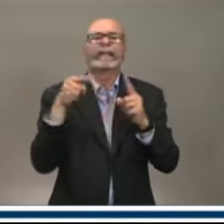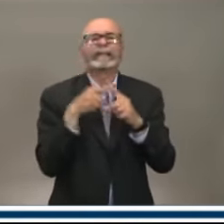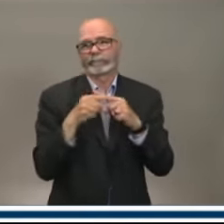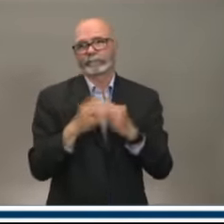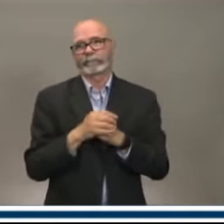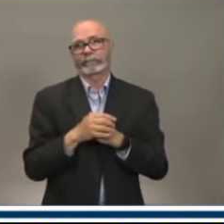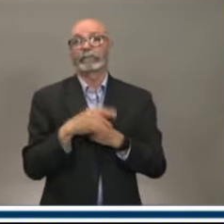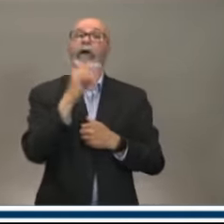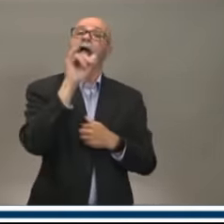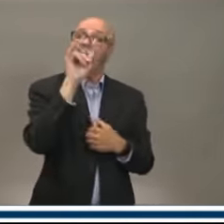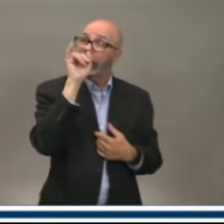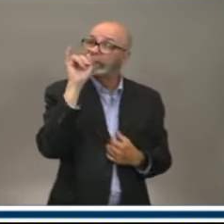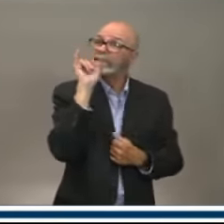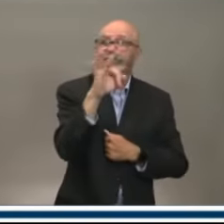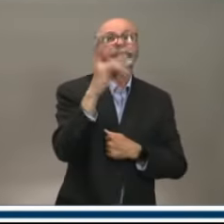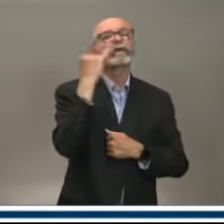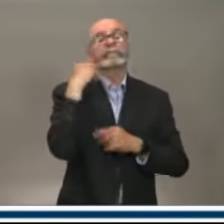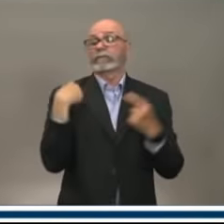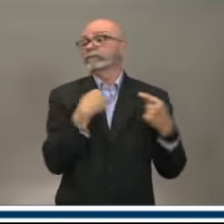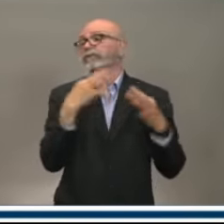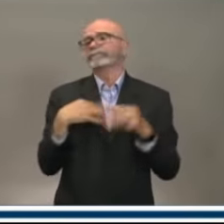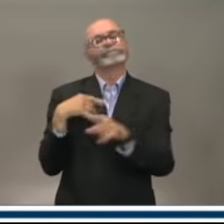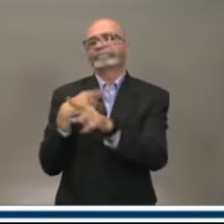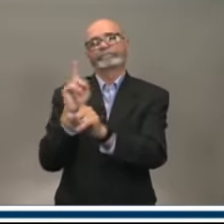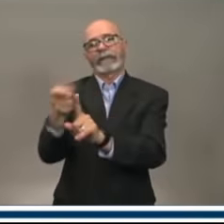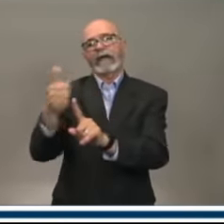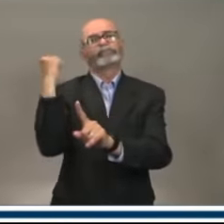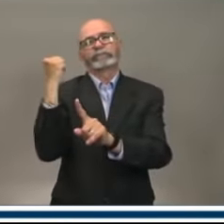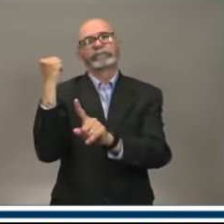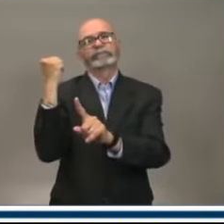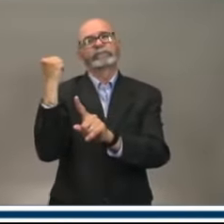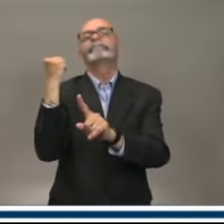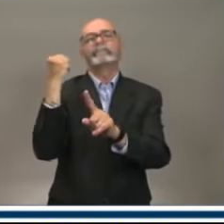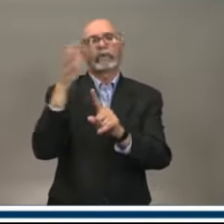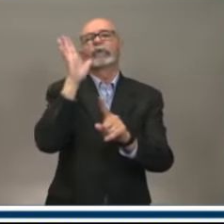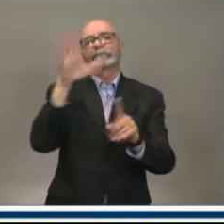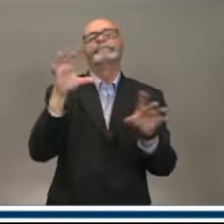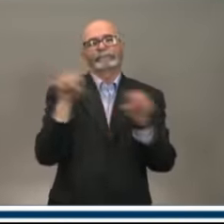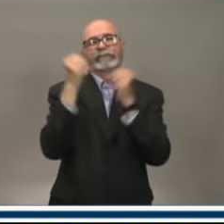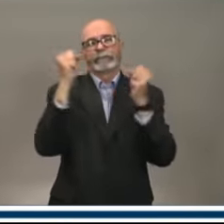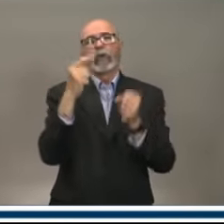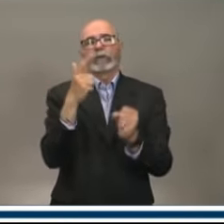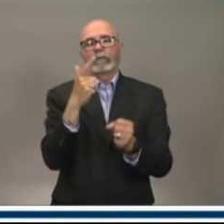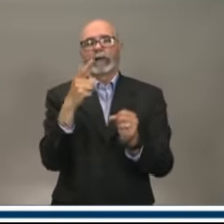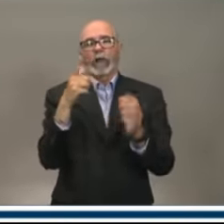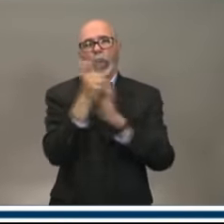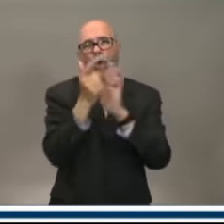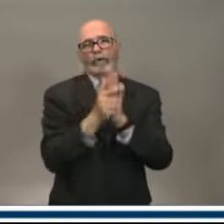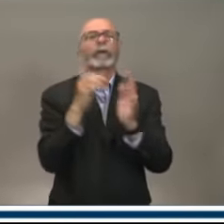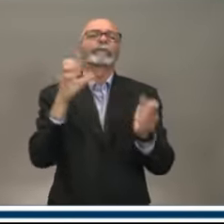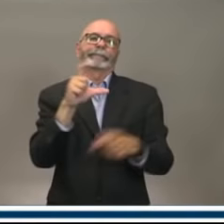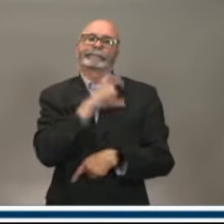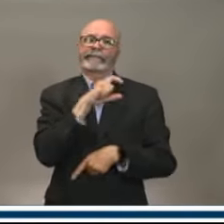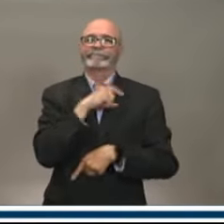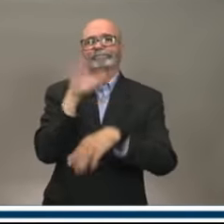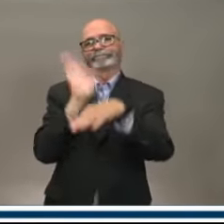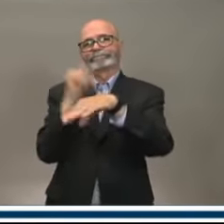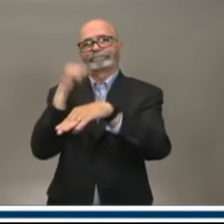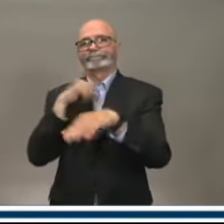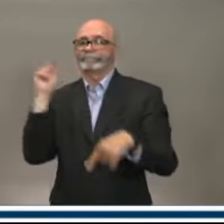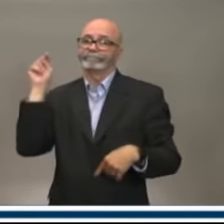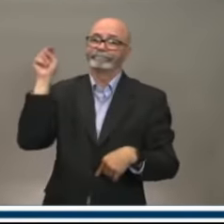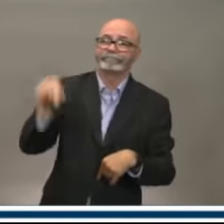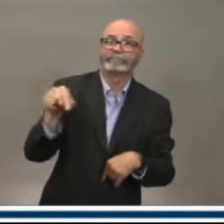law enforcement. That would be the reality. What we have are people providing information, making sure Nova Scotians who come home know that they have to